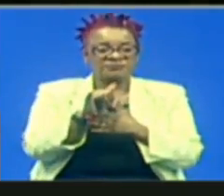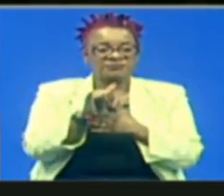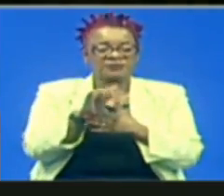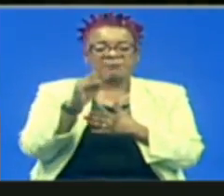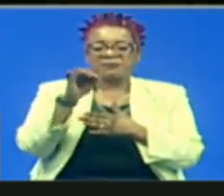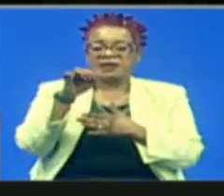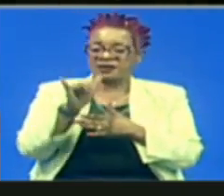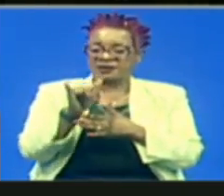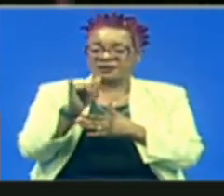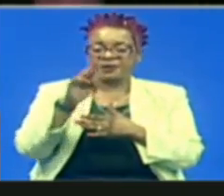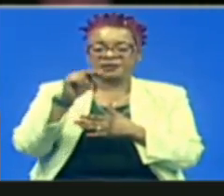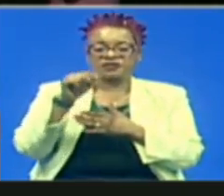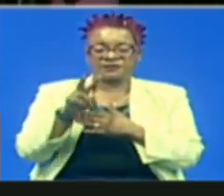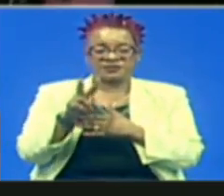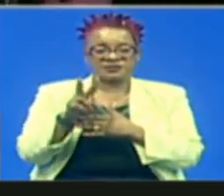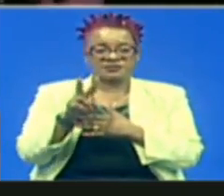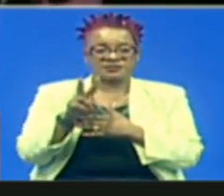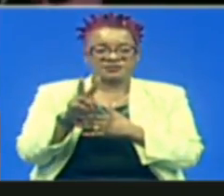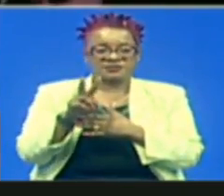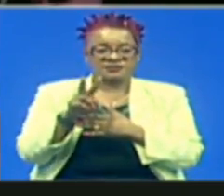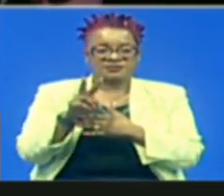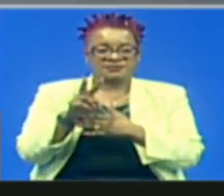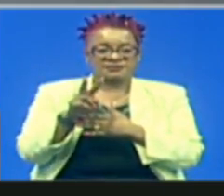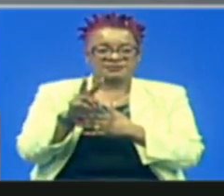Miendo, NTV.